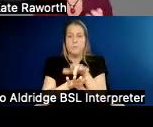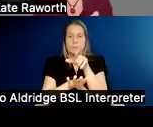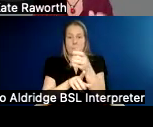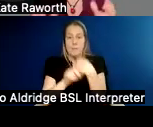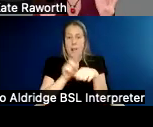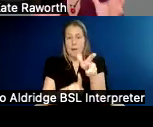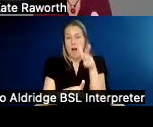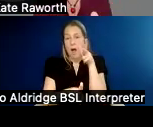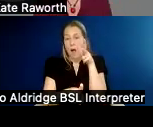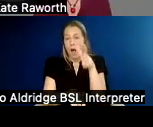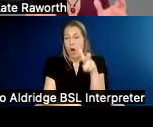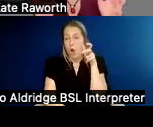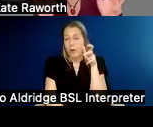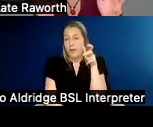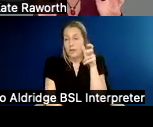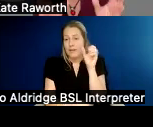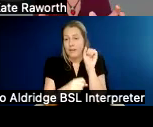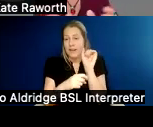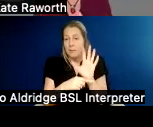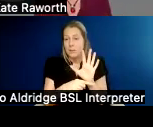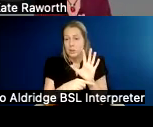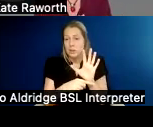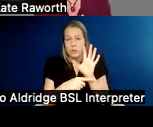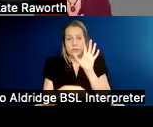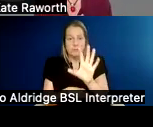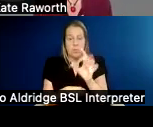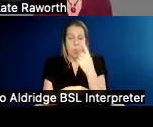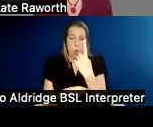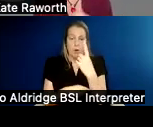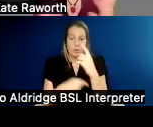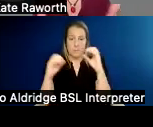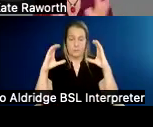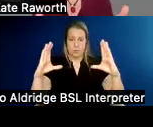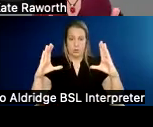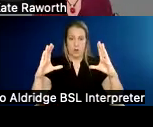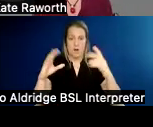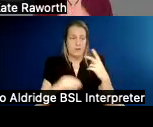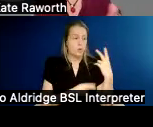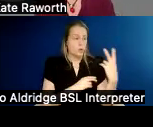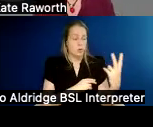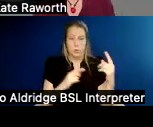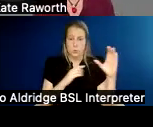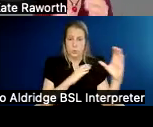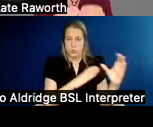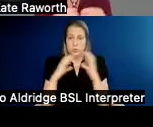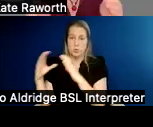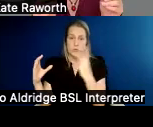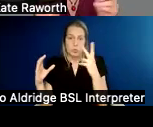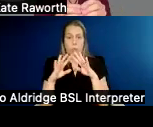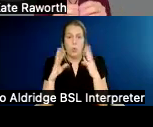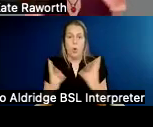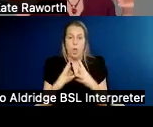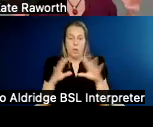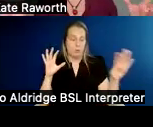came out. One picture bringing together these two worlds. There are many bases on which I could critique it. The social stuff